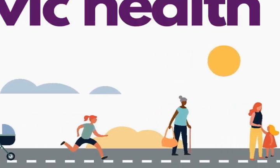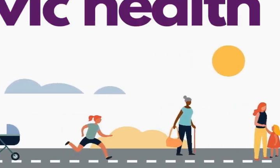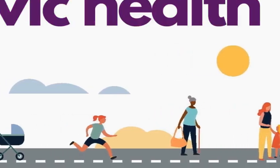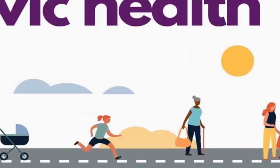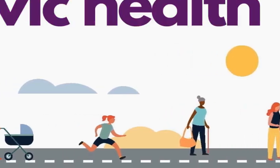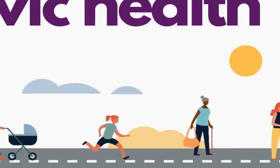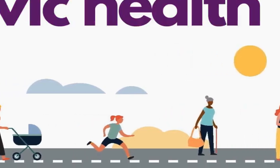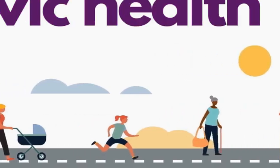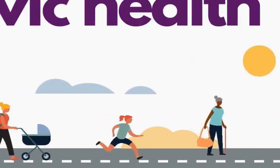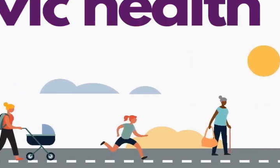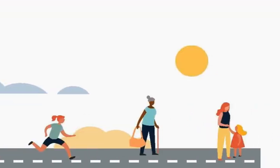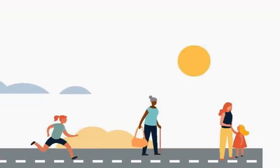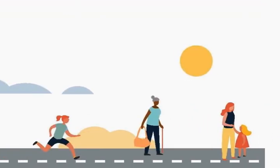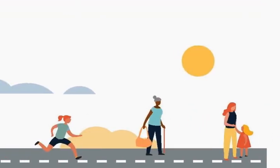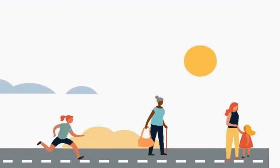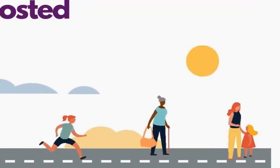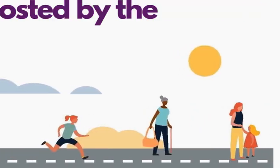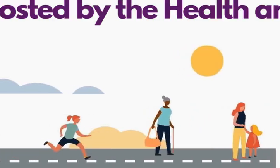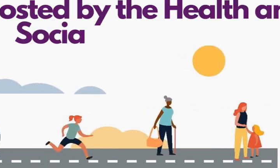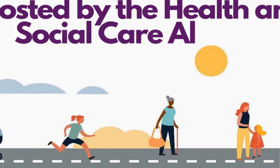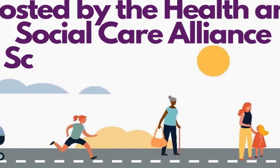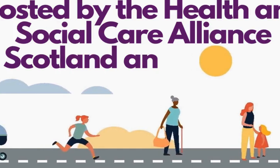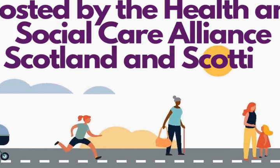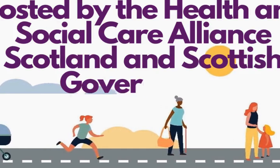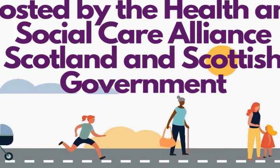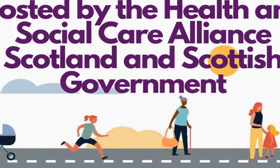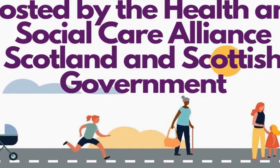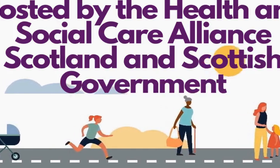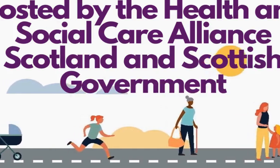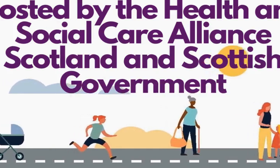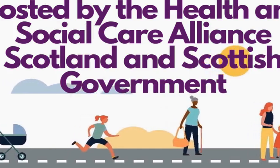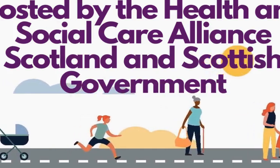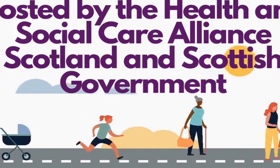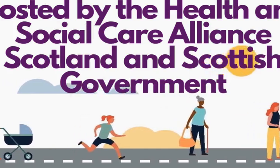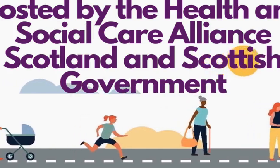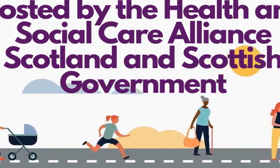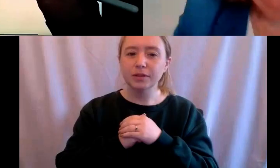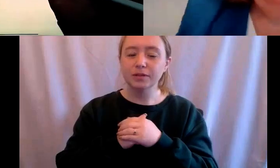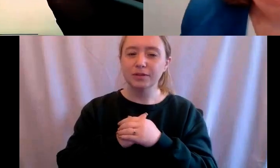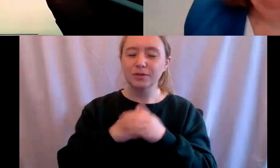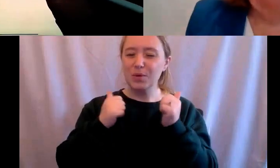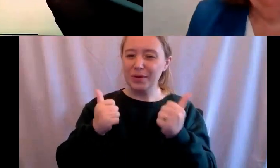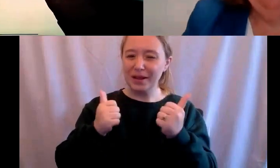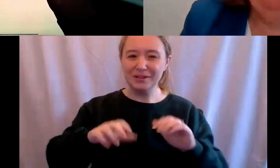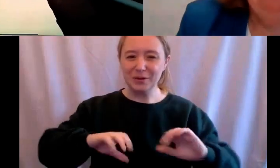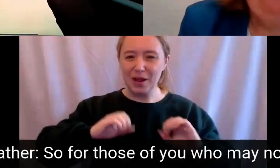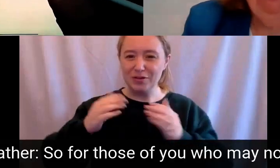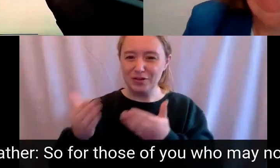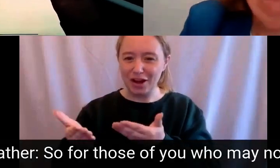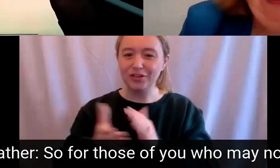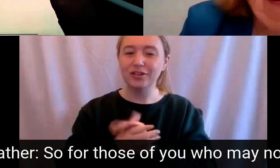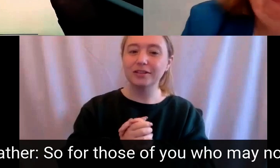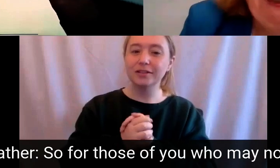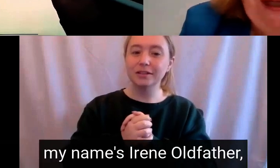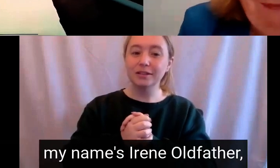Prioritising Pelvic Health. Webinar recording hosted by the Alliance and Scottish Government. So for those of you